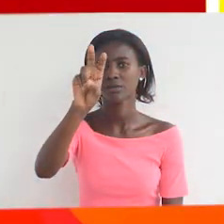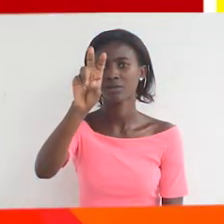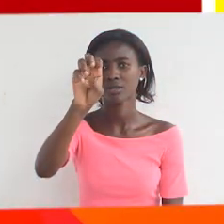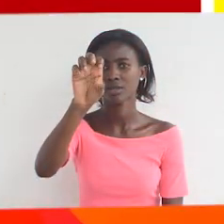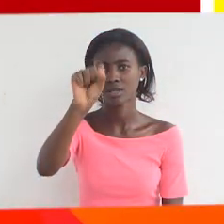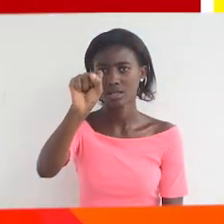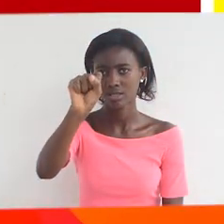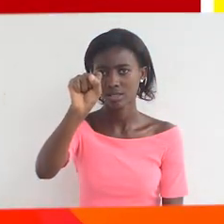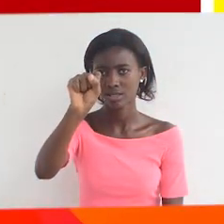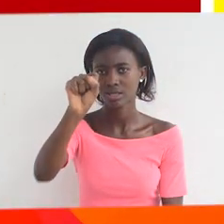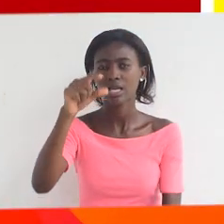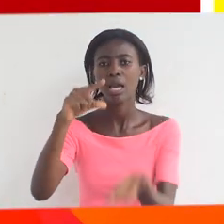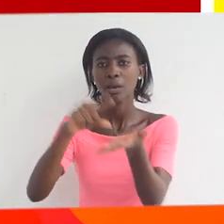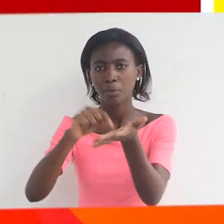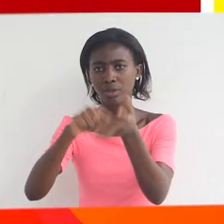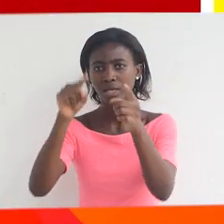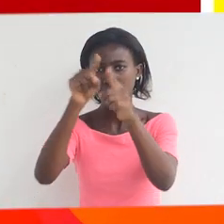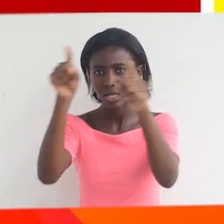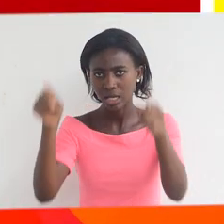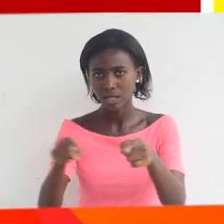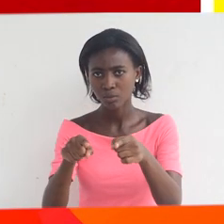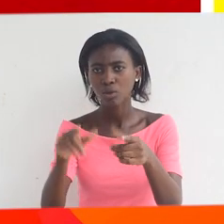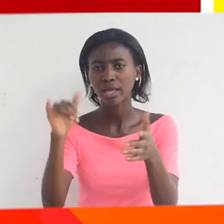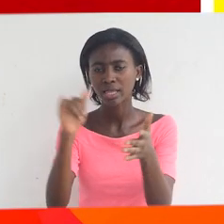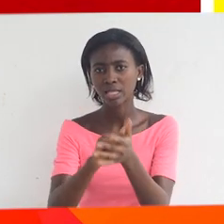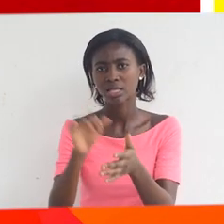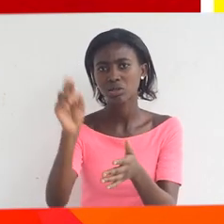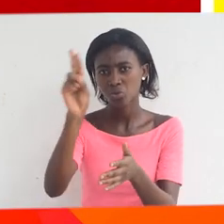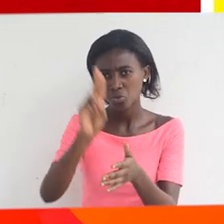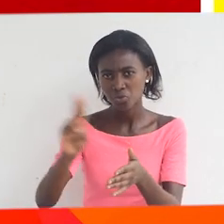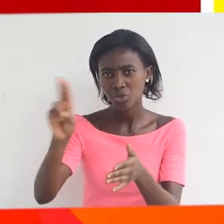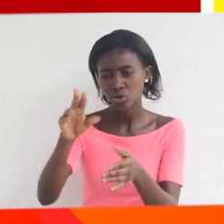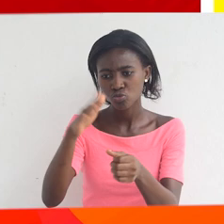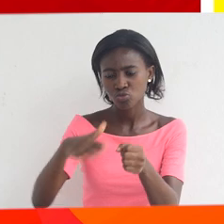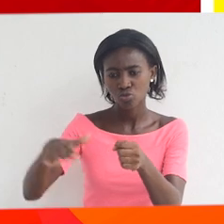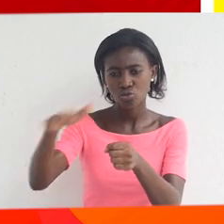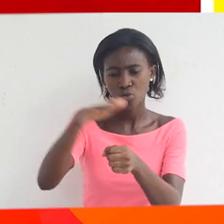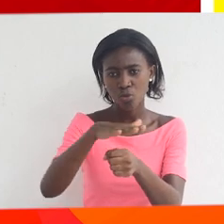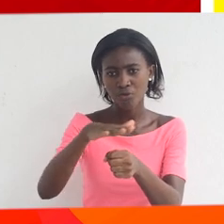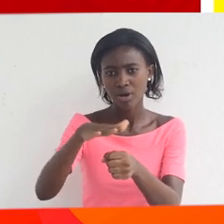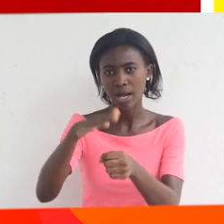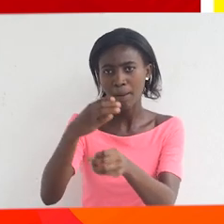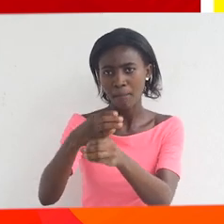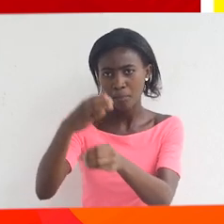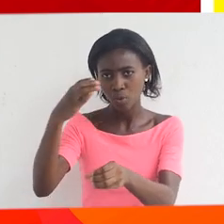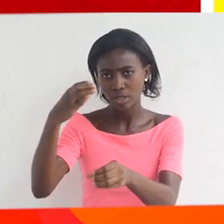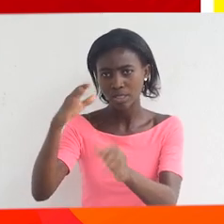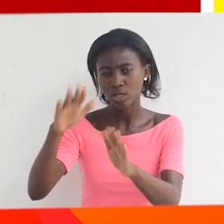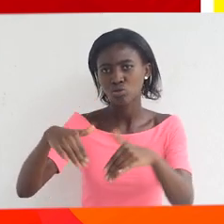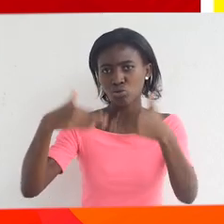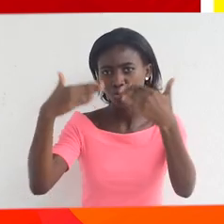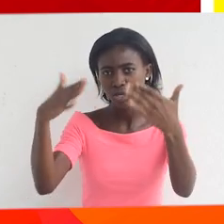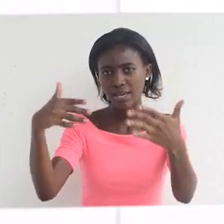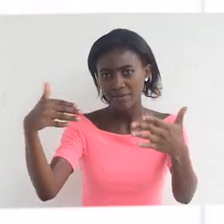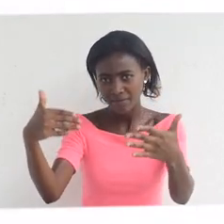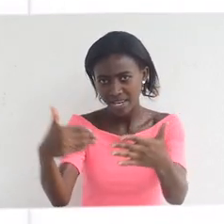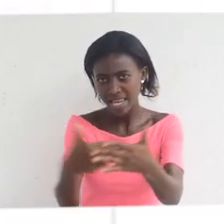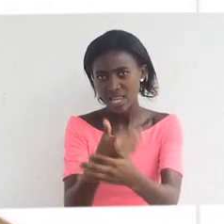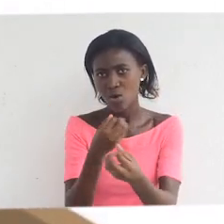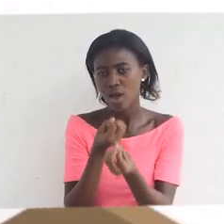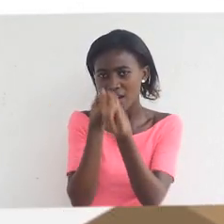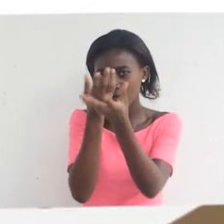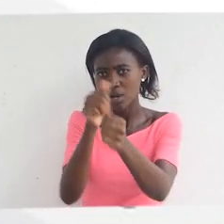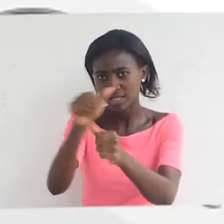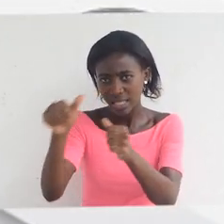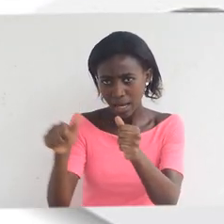Sleeves, a printed cardboard sleeve that will slide over plastic trays and pots to provide brand and